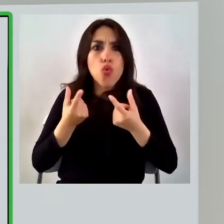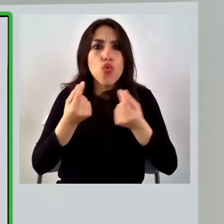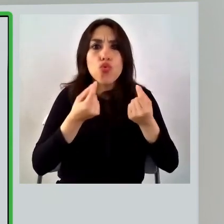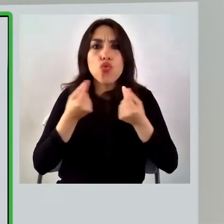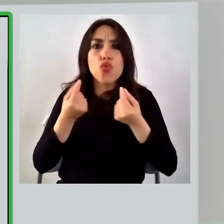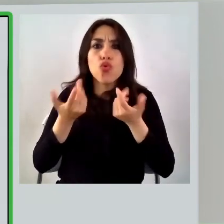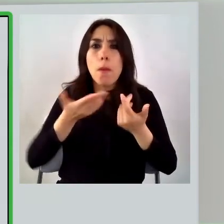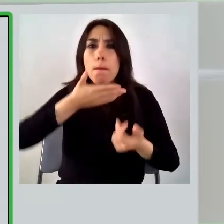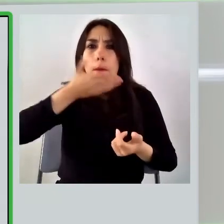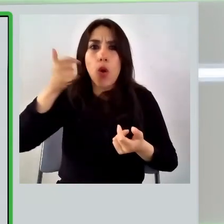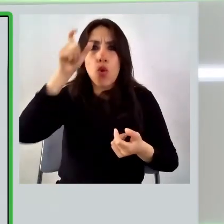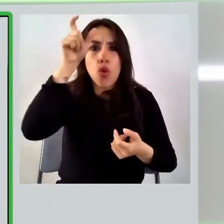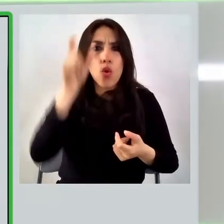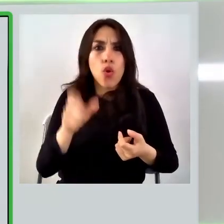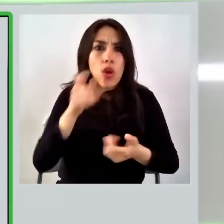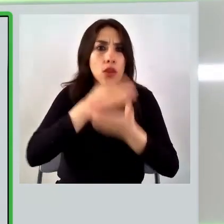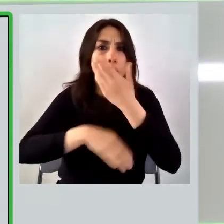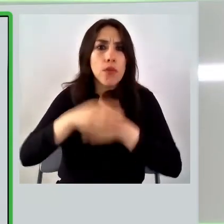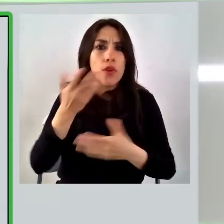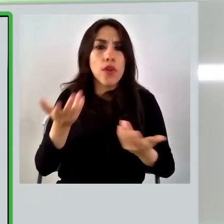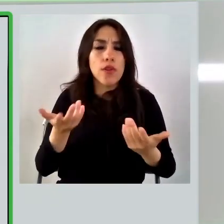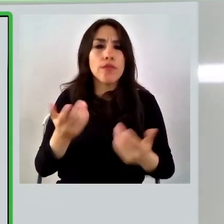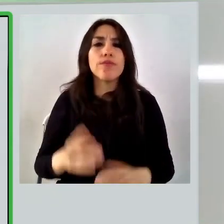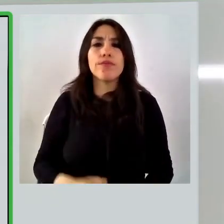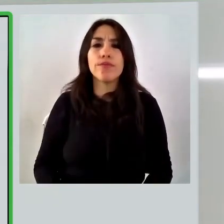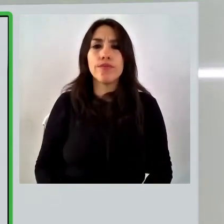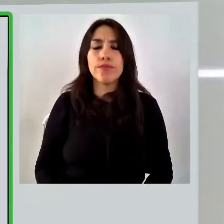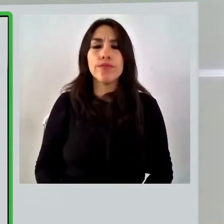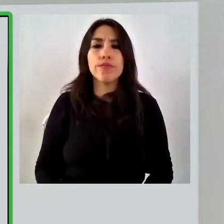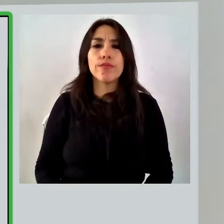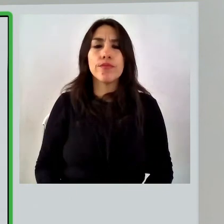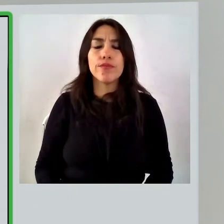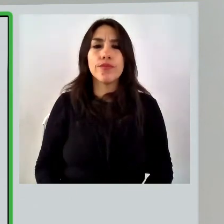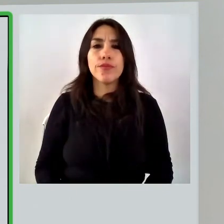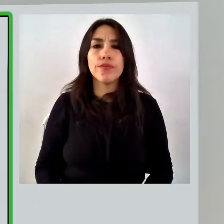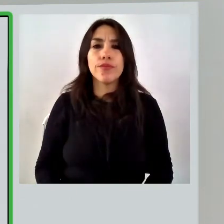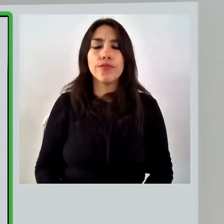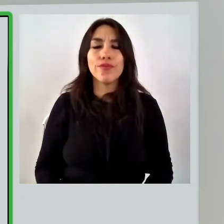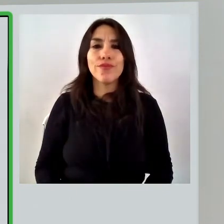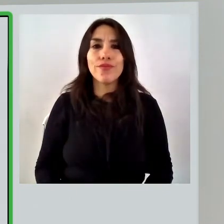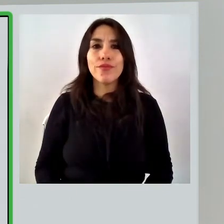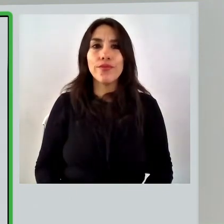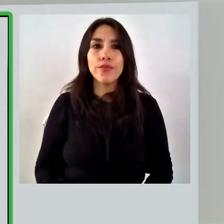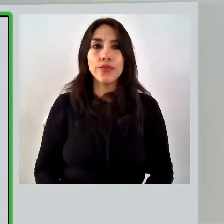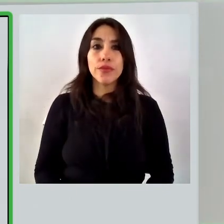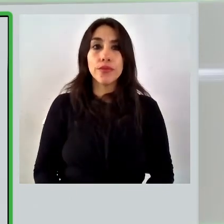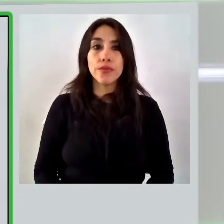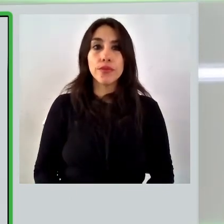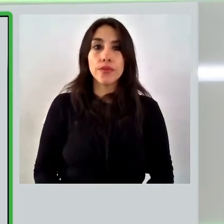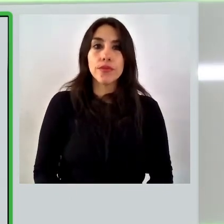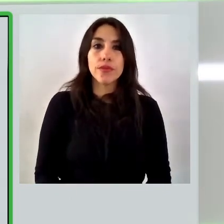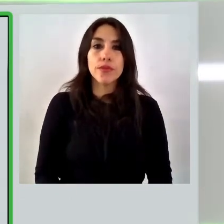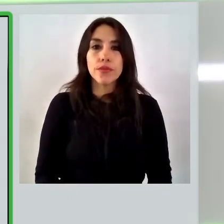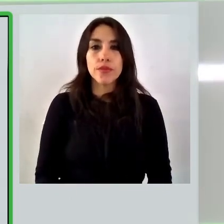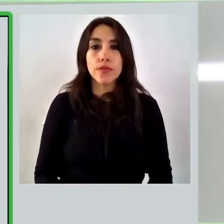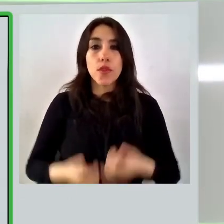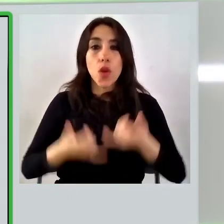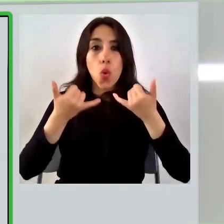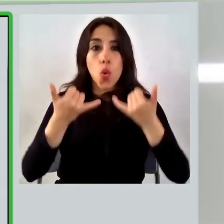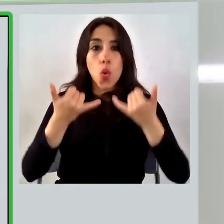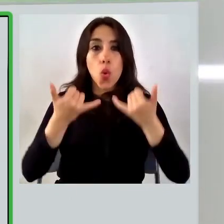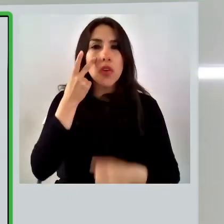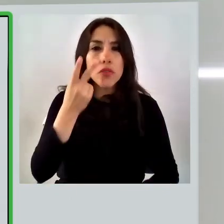So let's pivot now to the important topic of accessibility and accommodations, because through the same survey, we asked executives